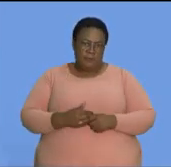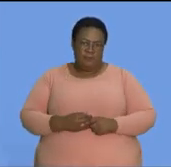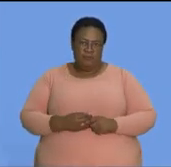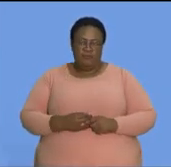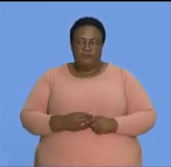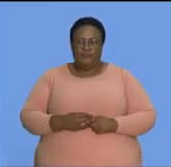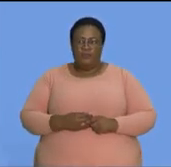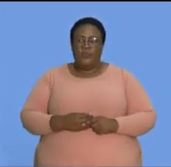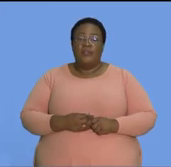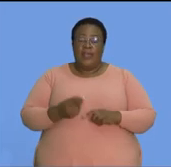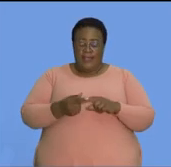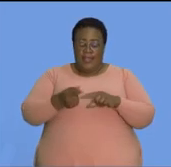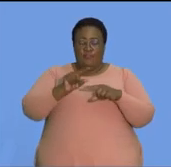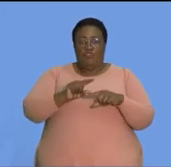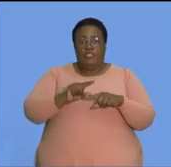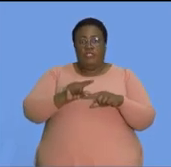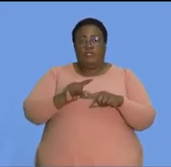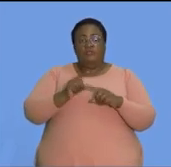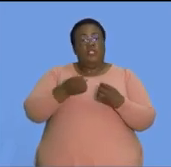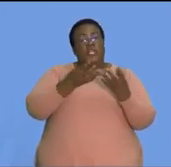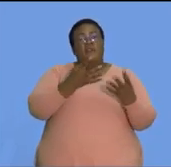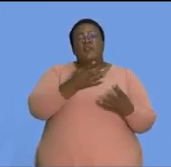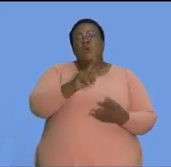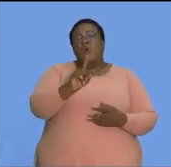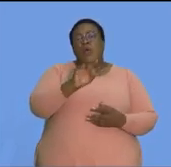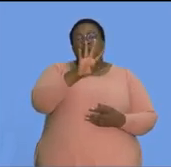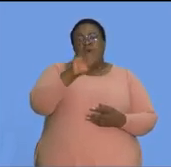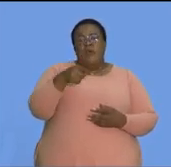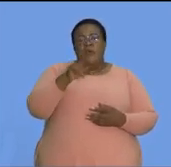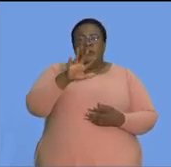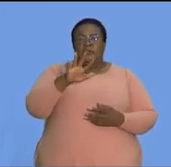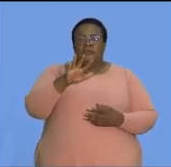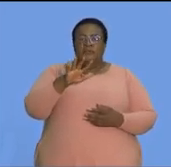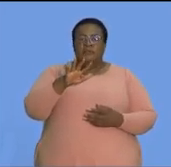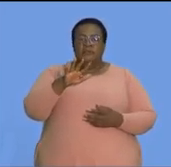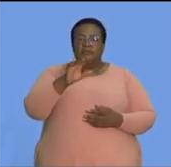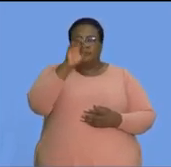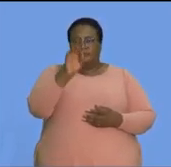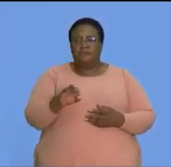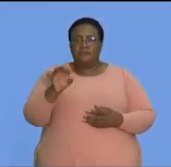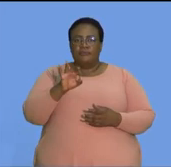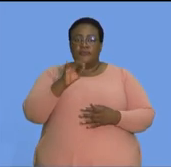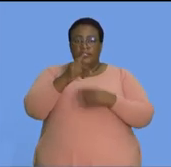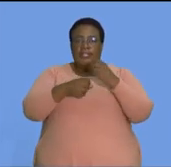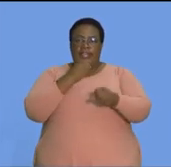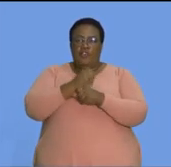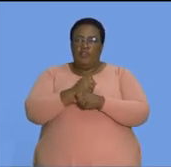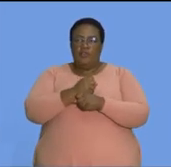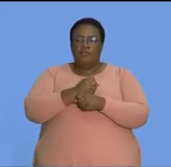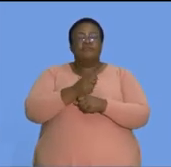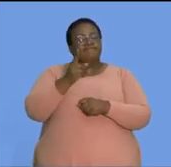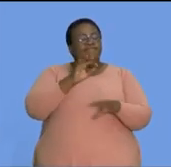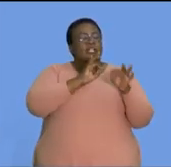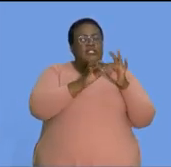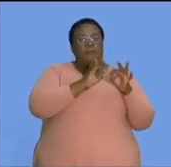means. And the interest that was given to you was 4.5% per annum, and this was on